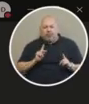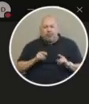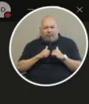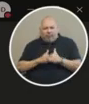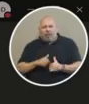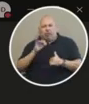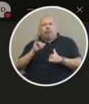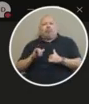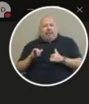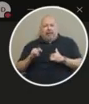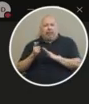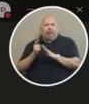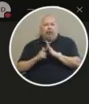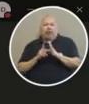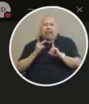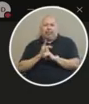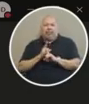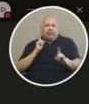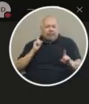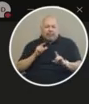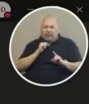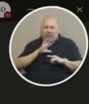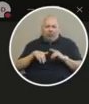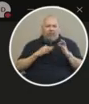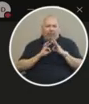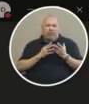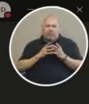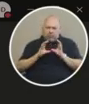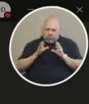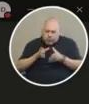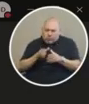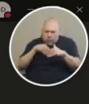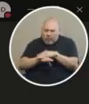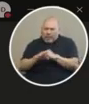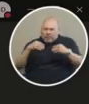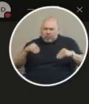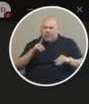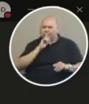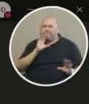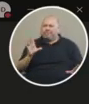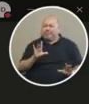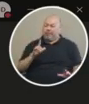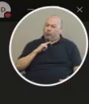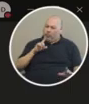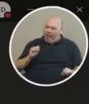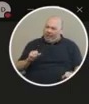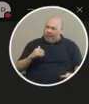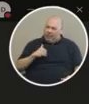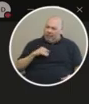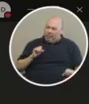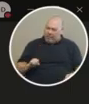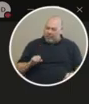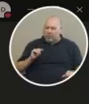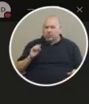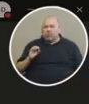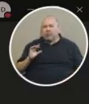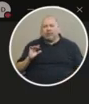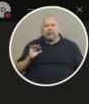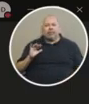know that we're limited with officers and everything like that, but I mean, is there an ability to